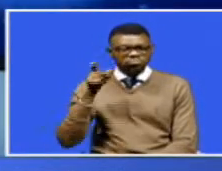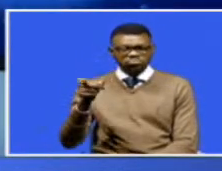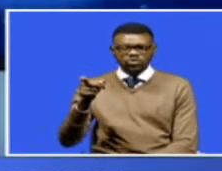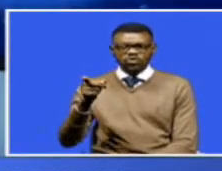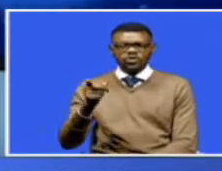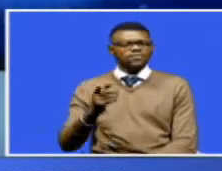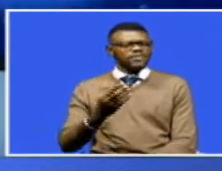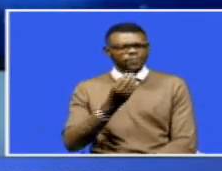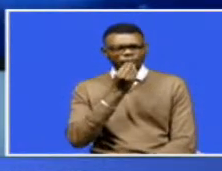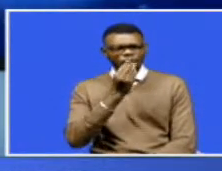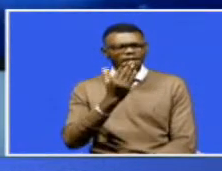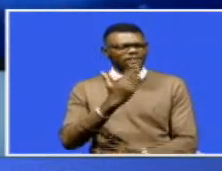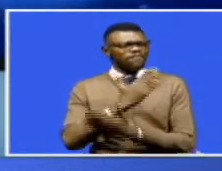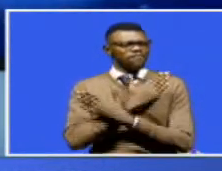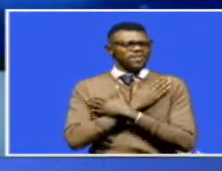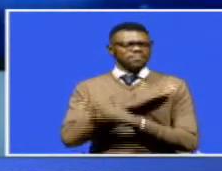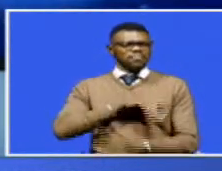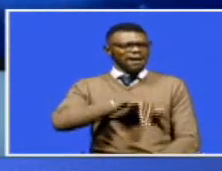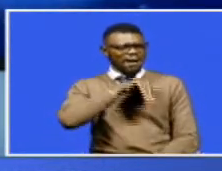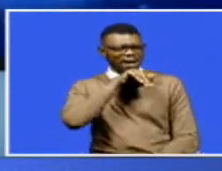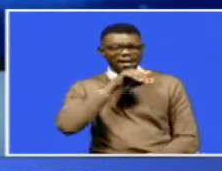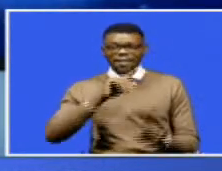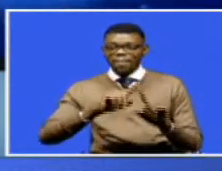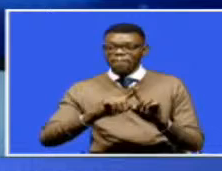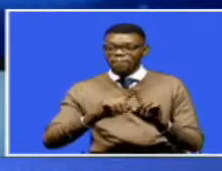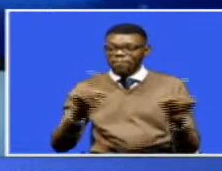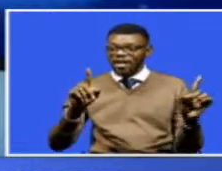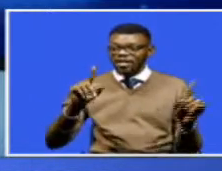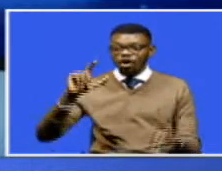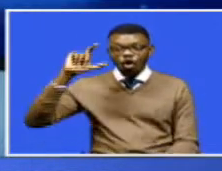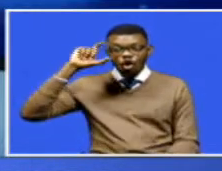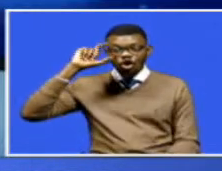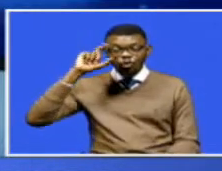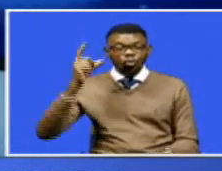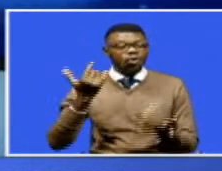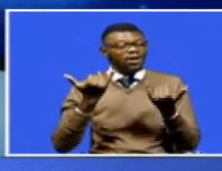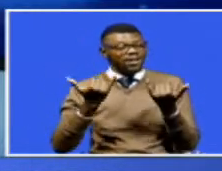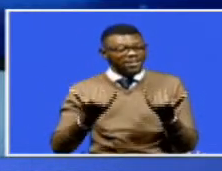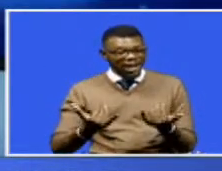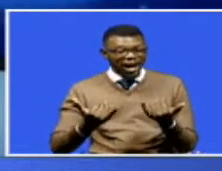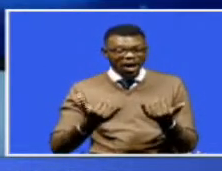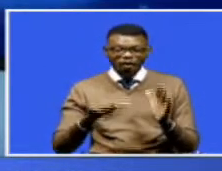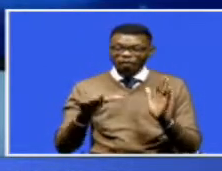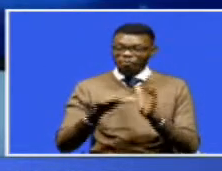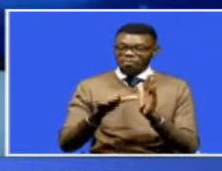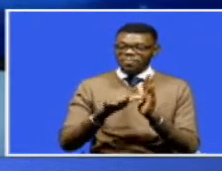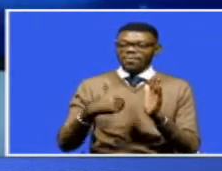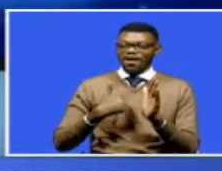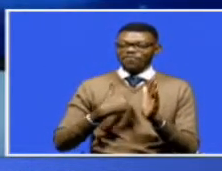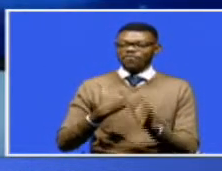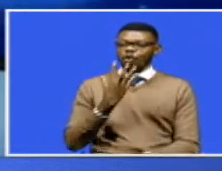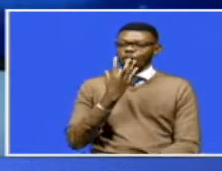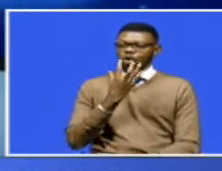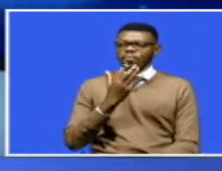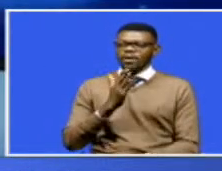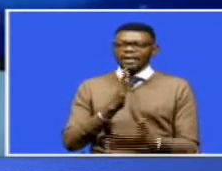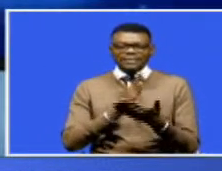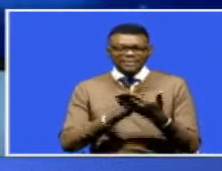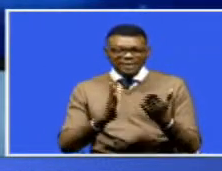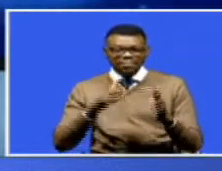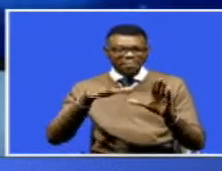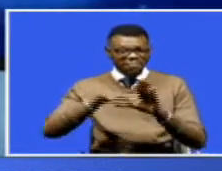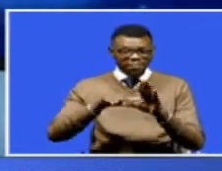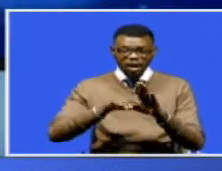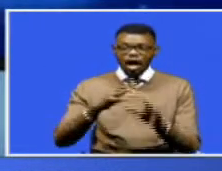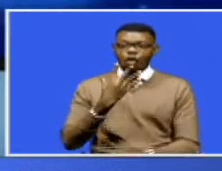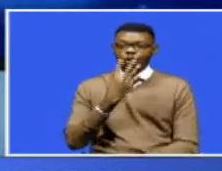ultimate right-hand man. However, Orengo is currently under fire from within his party. A section of his colleagues in the